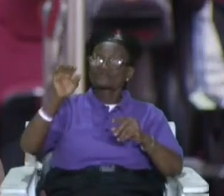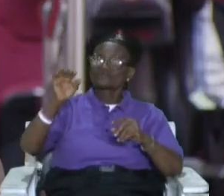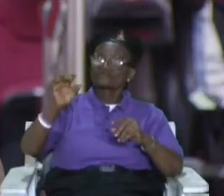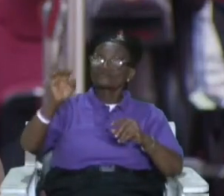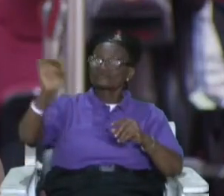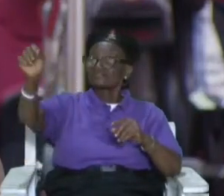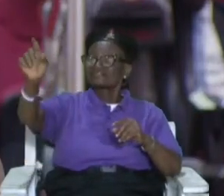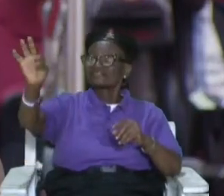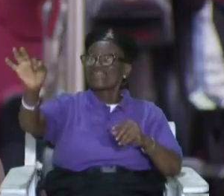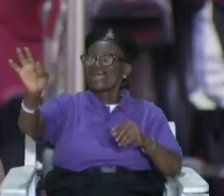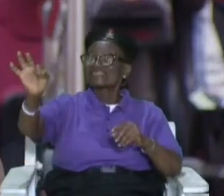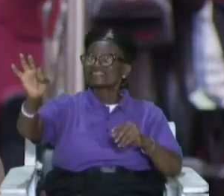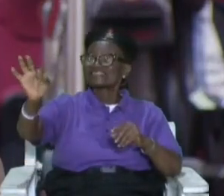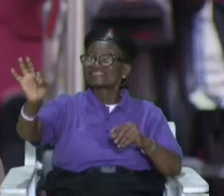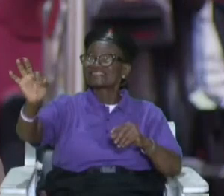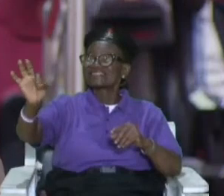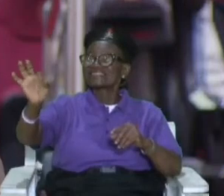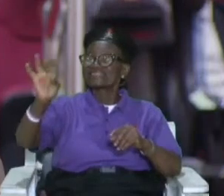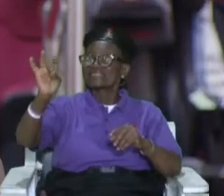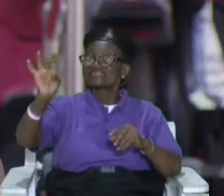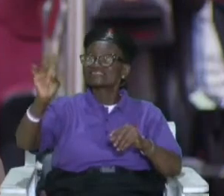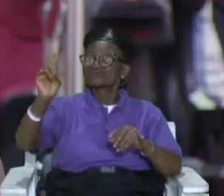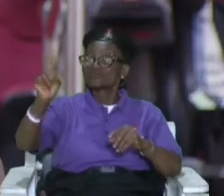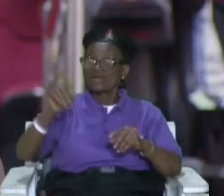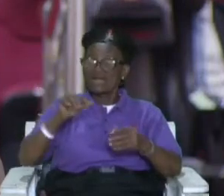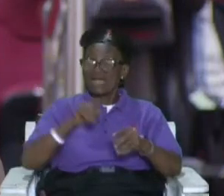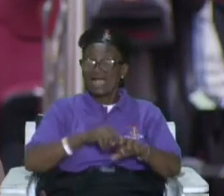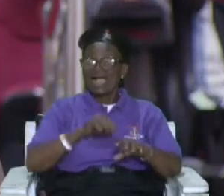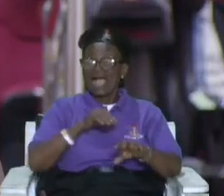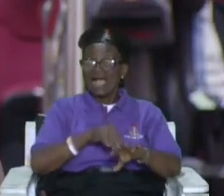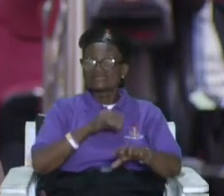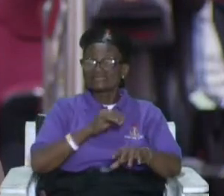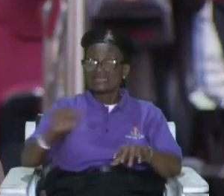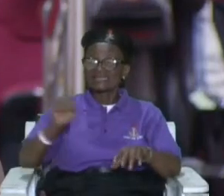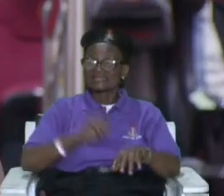1981, at a time when nobody knew me at all,